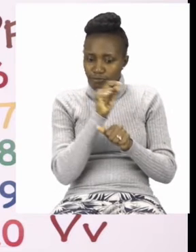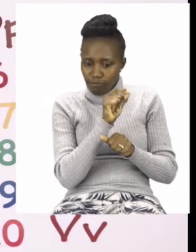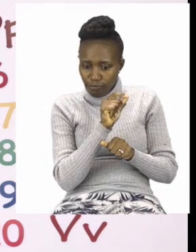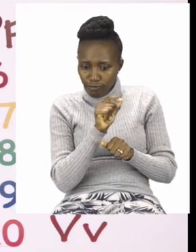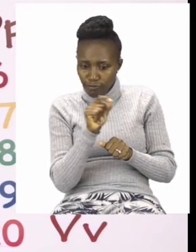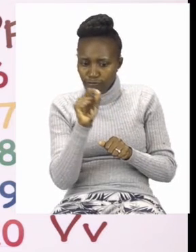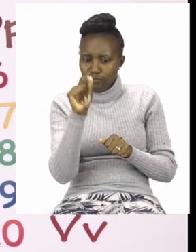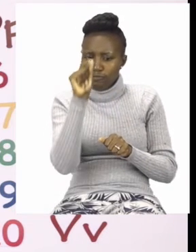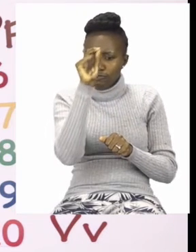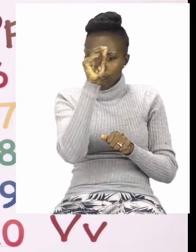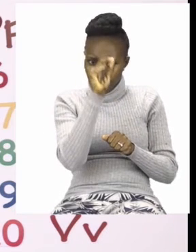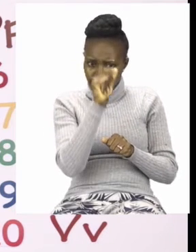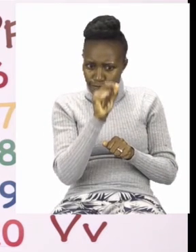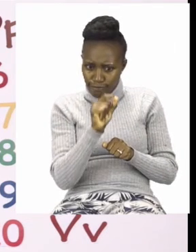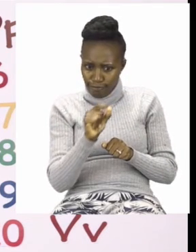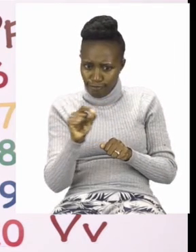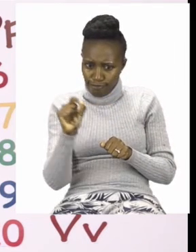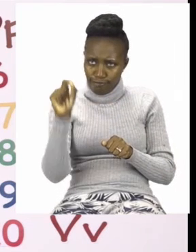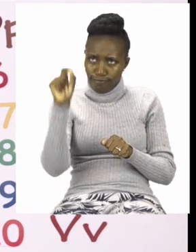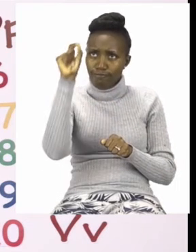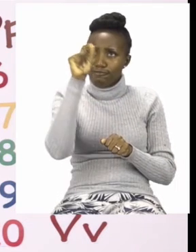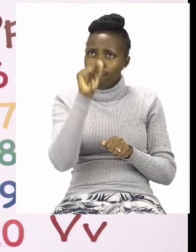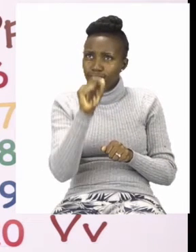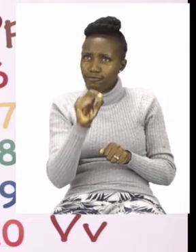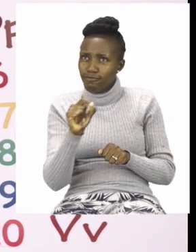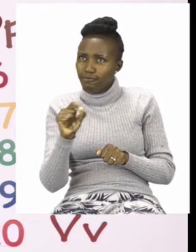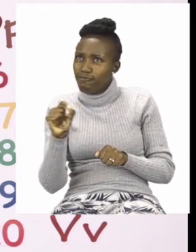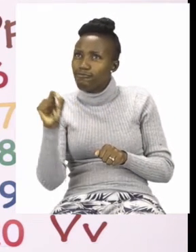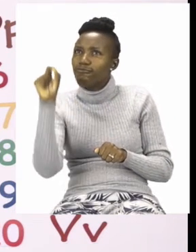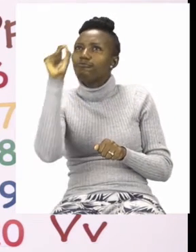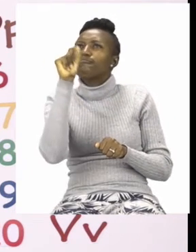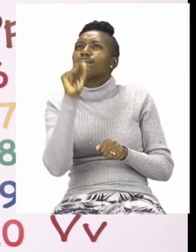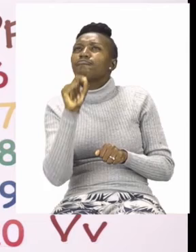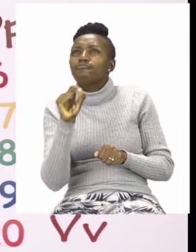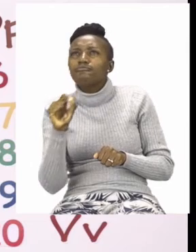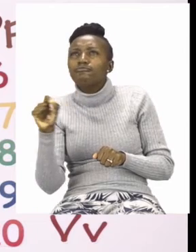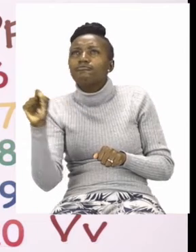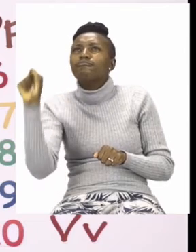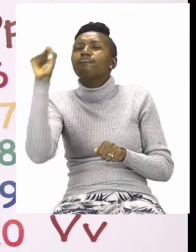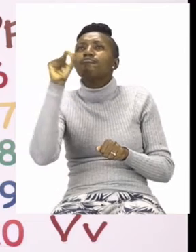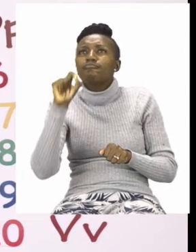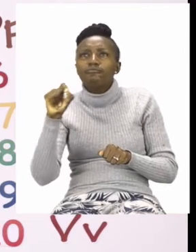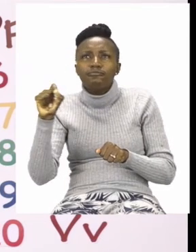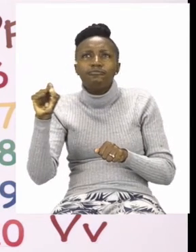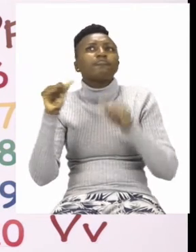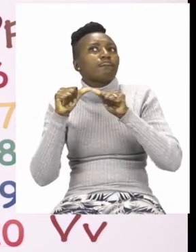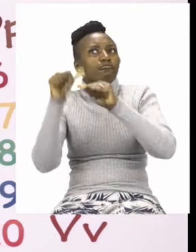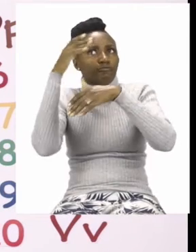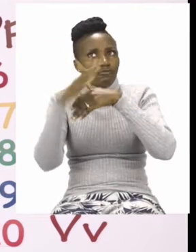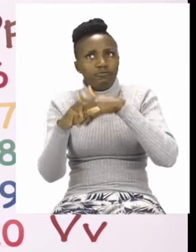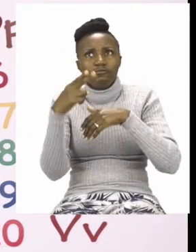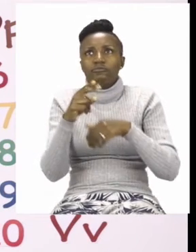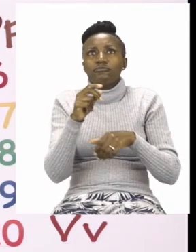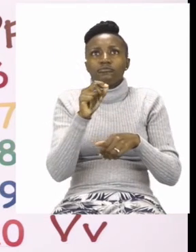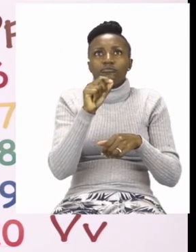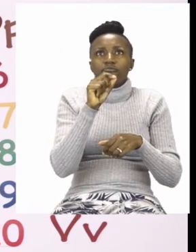one continuous pattern. So if we lift up our pencil, we are cheating. It's okay to